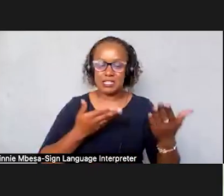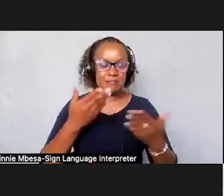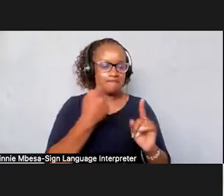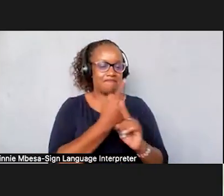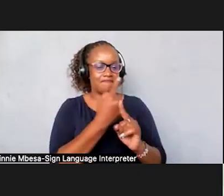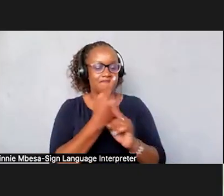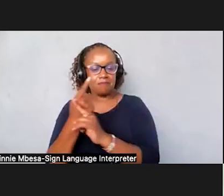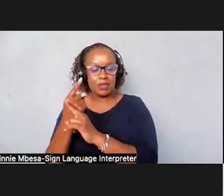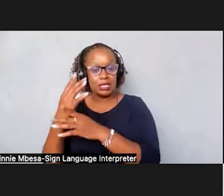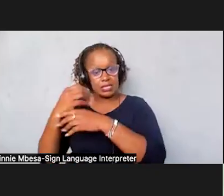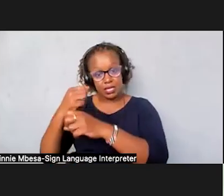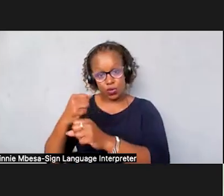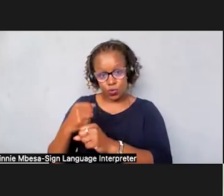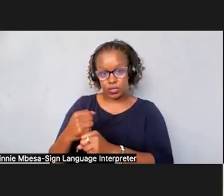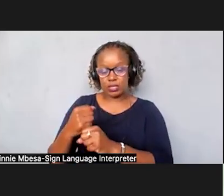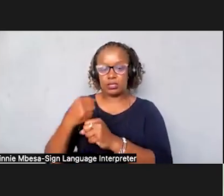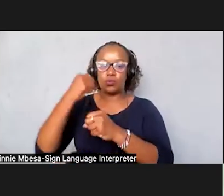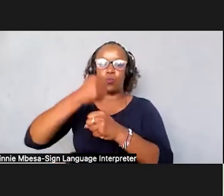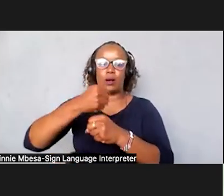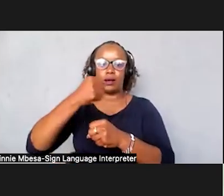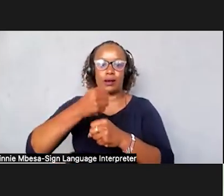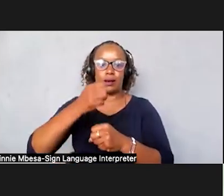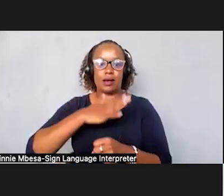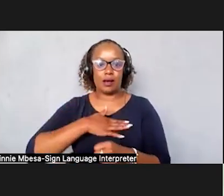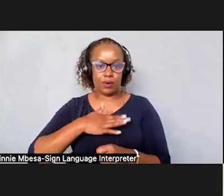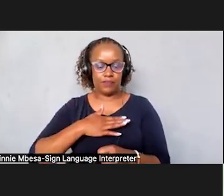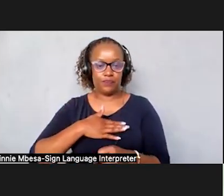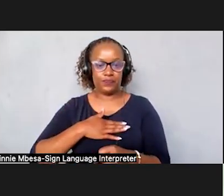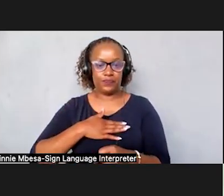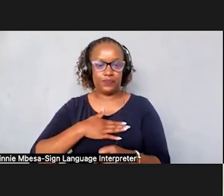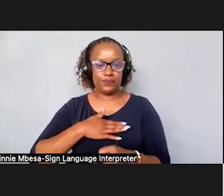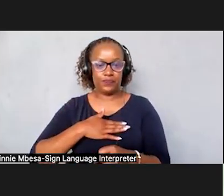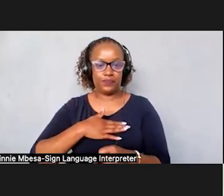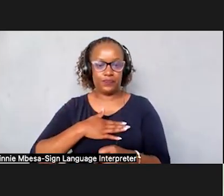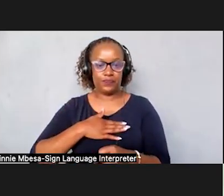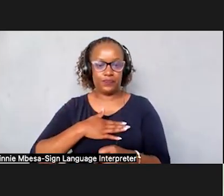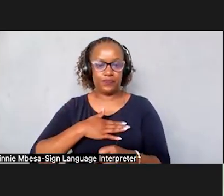multi-stakeholders into the work. Since we do this together,